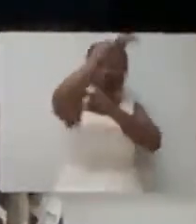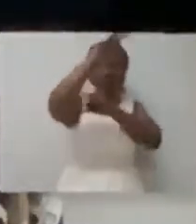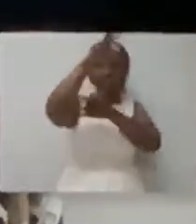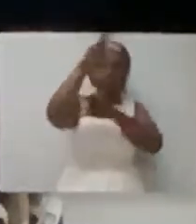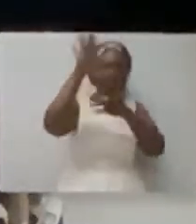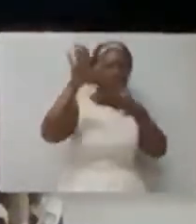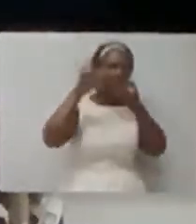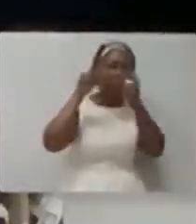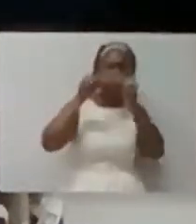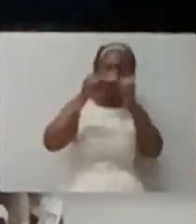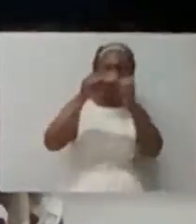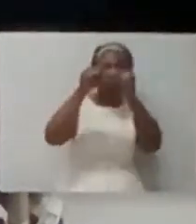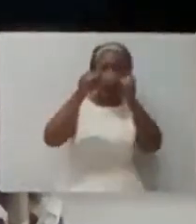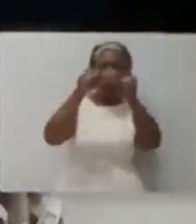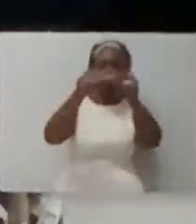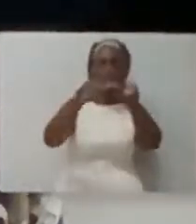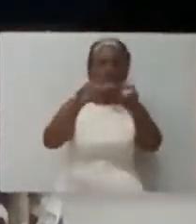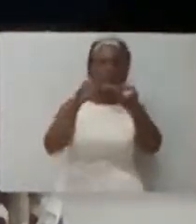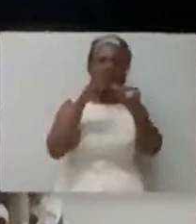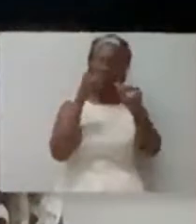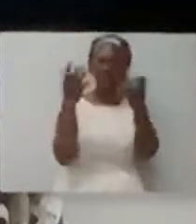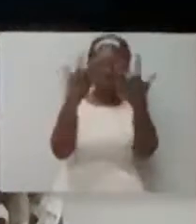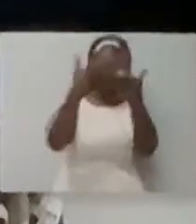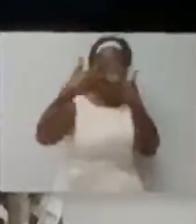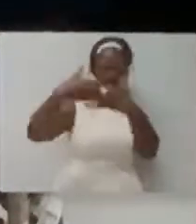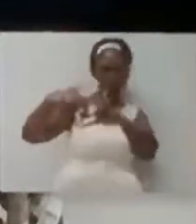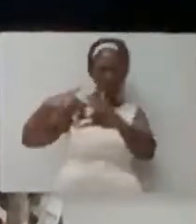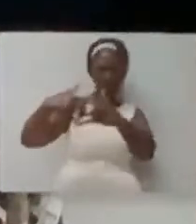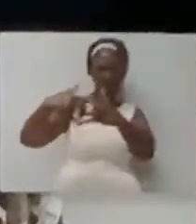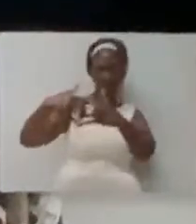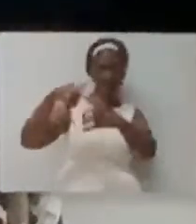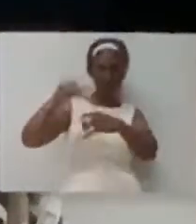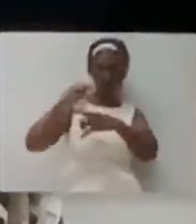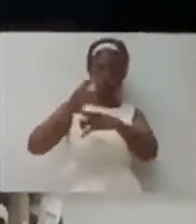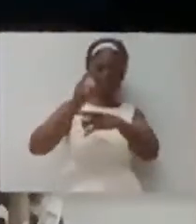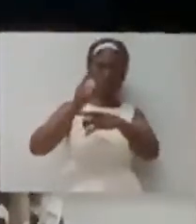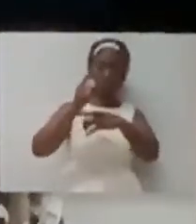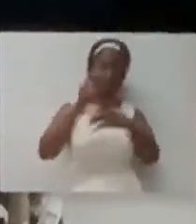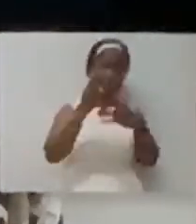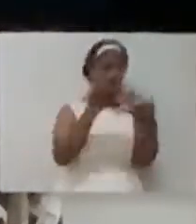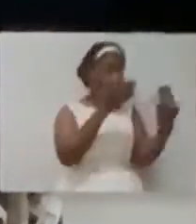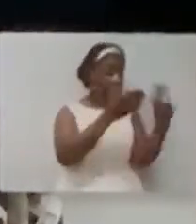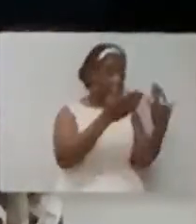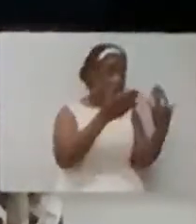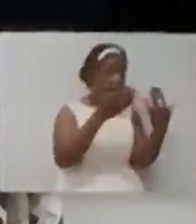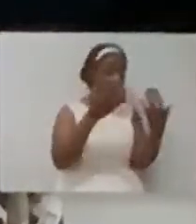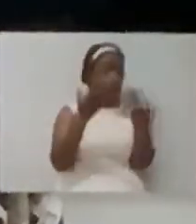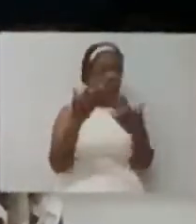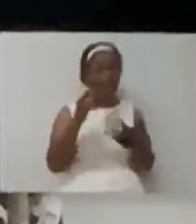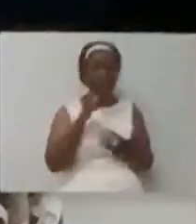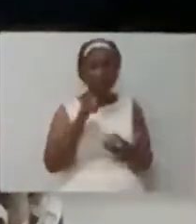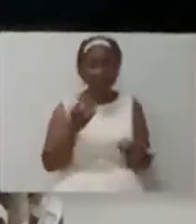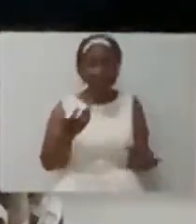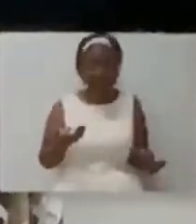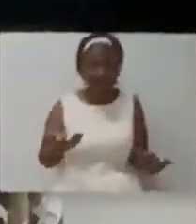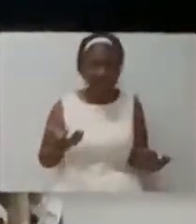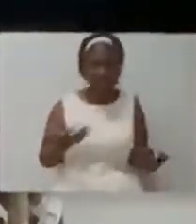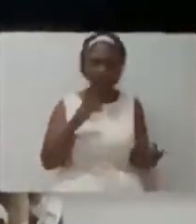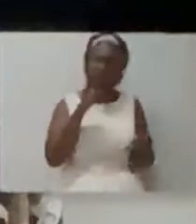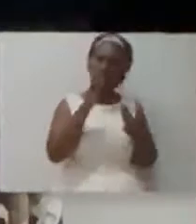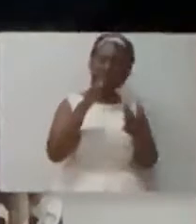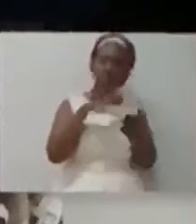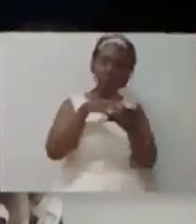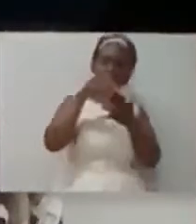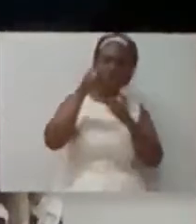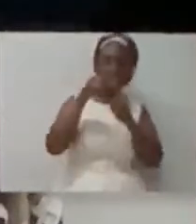stop it. And why would you want to? Will it all make perfect sense at the moment? Maybe. Maybe not. However, you will learn